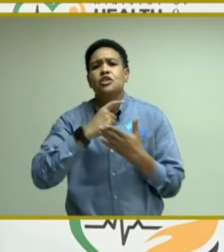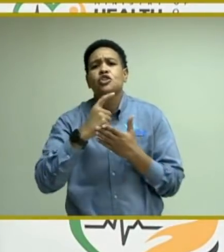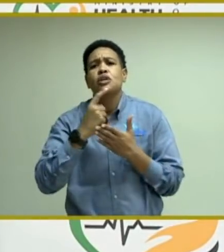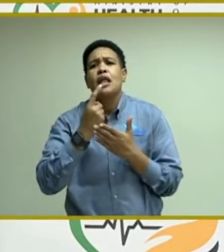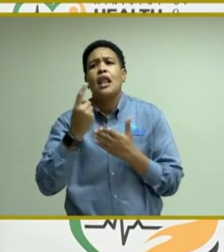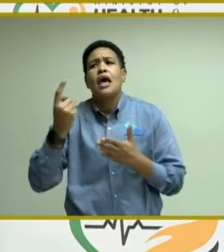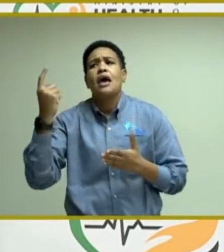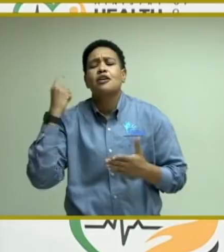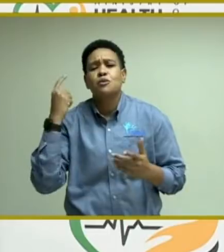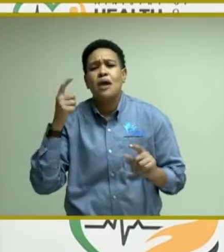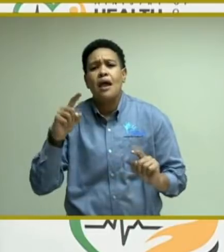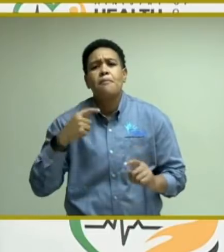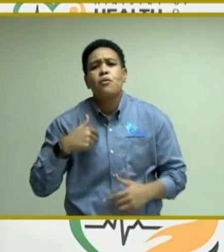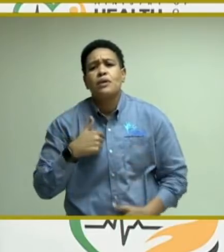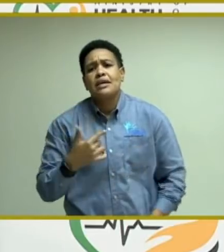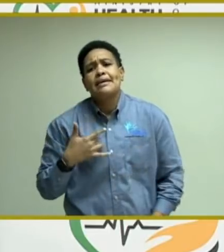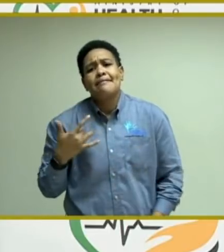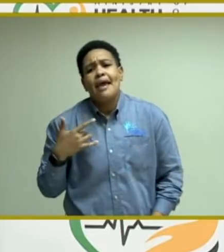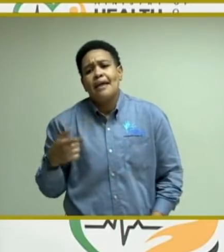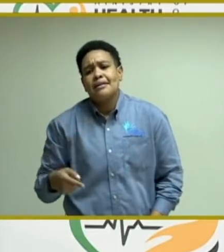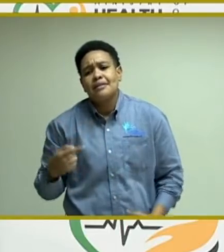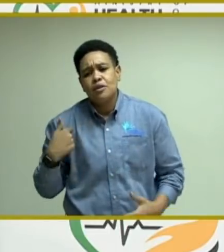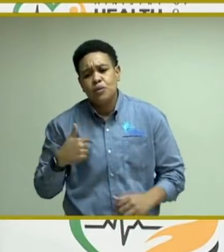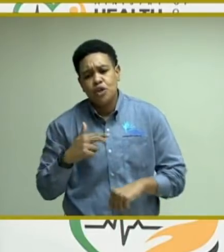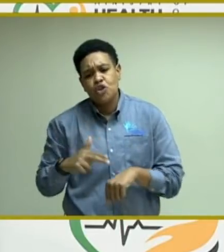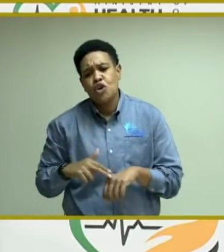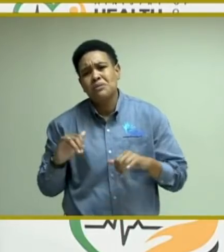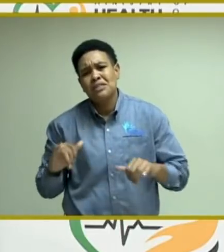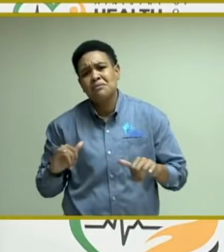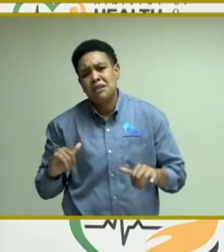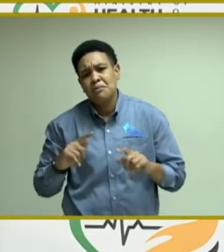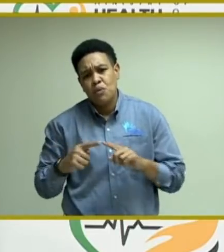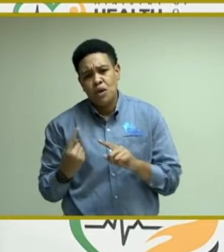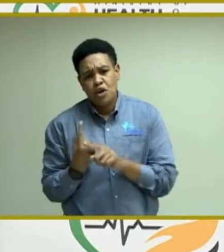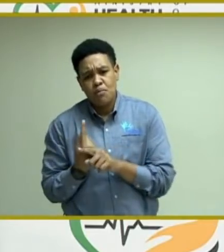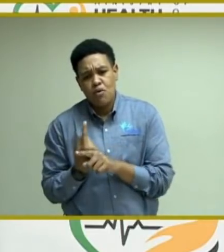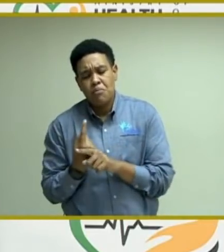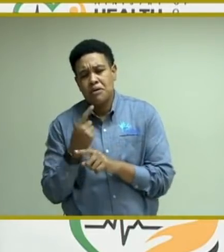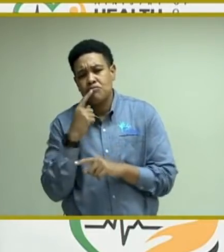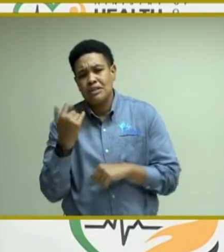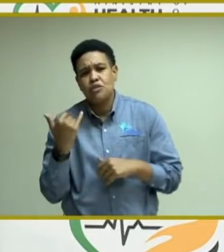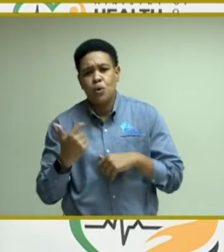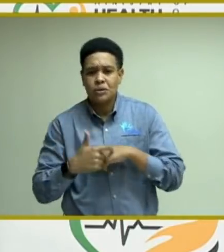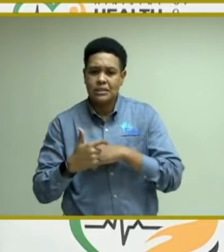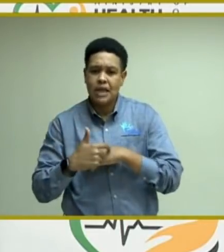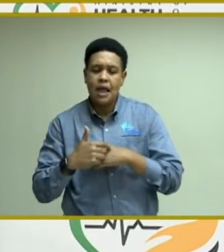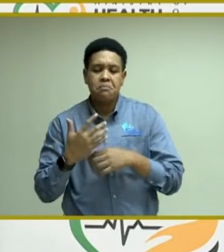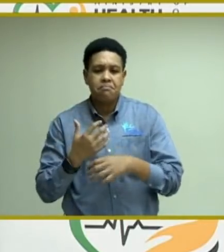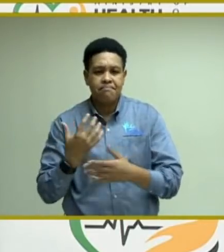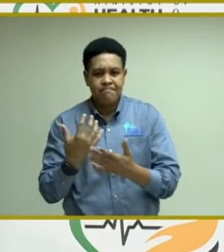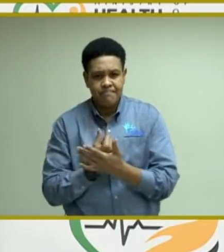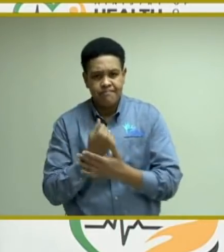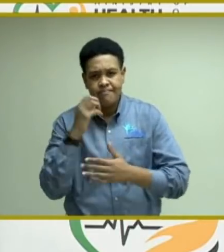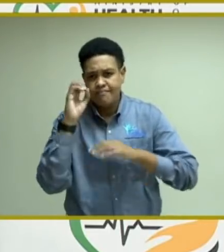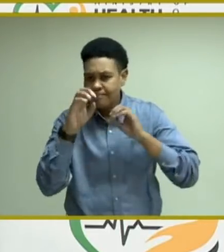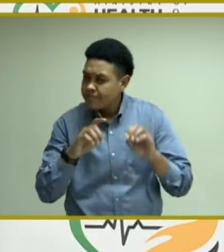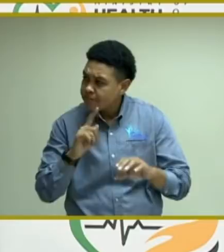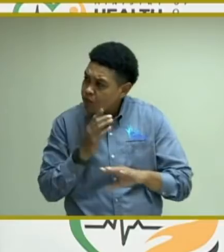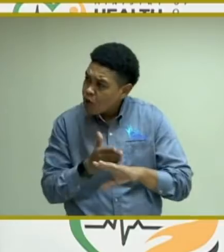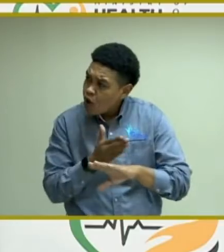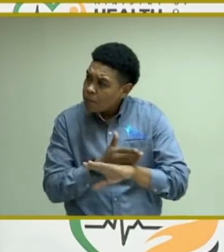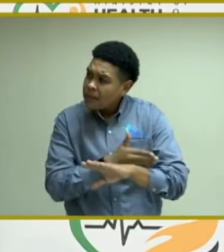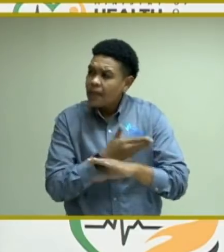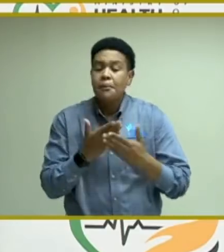week, and we felt, as we normally do when appropriate, that it was appropriate to give an update before